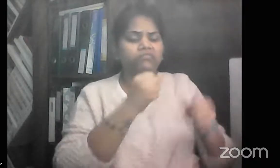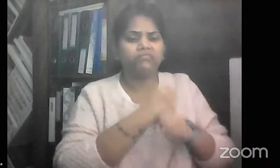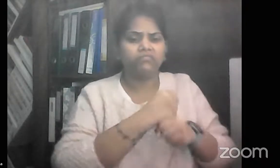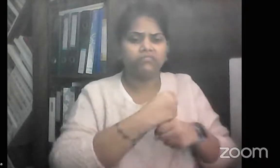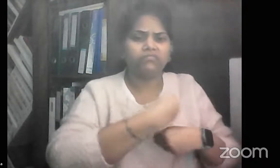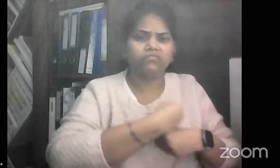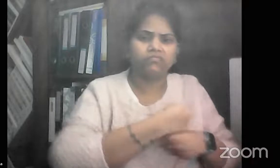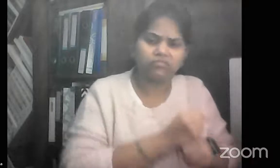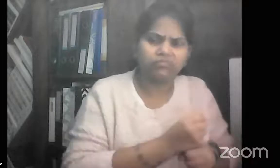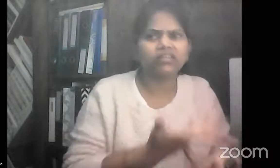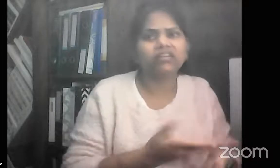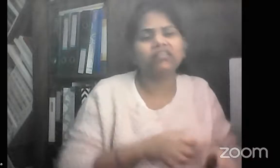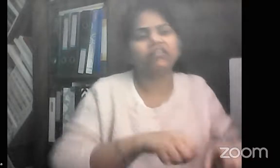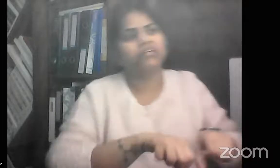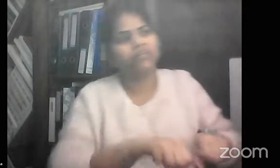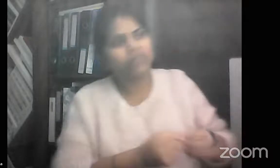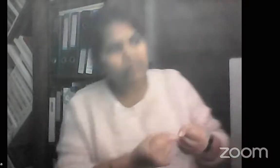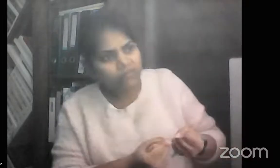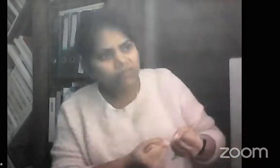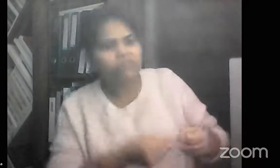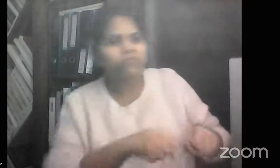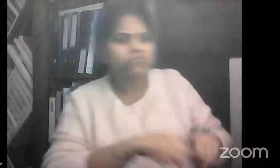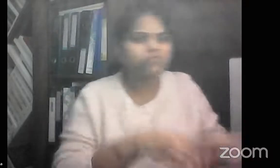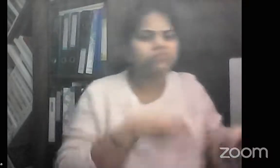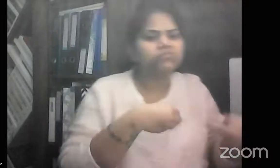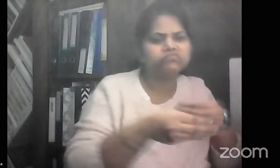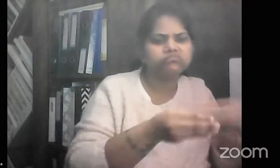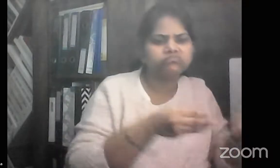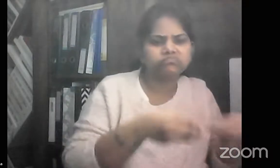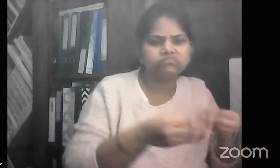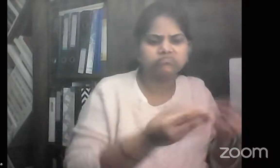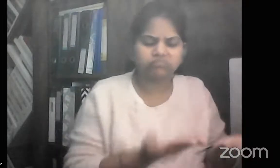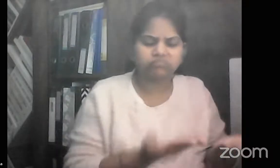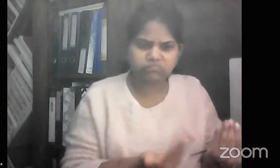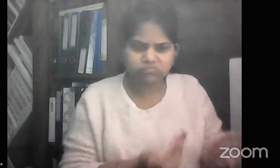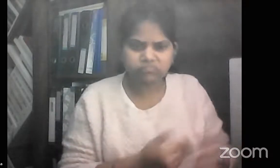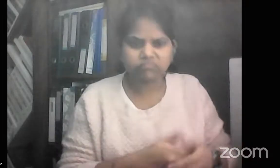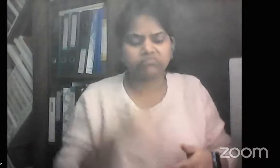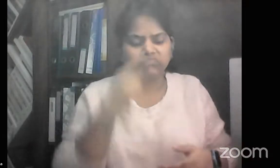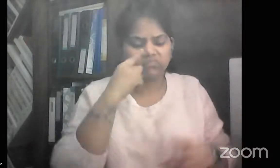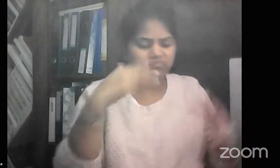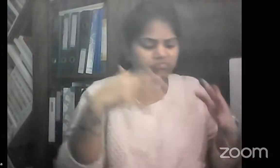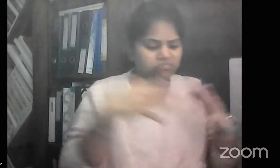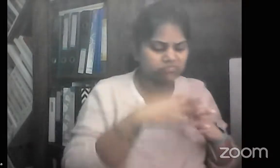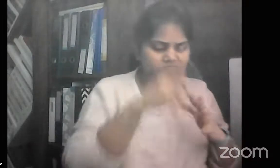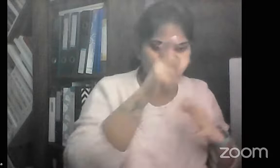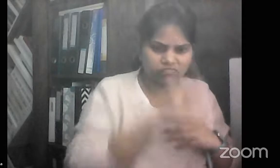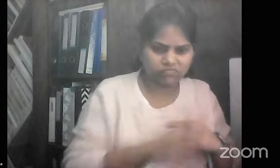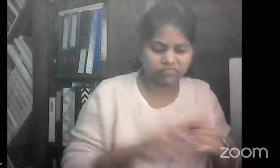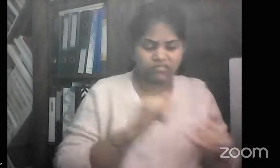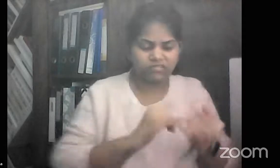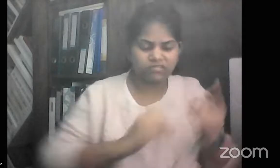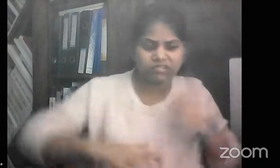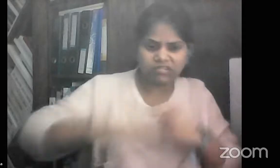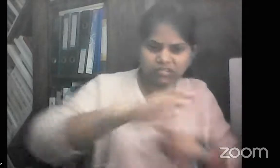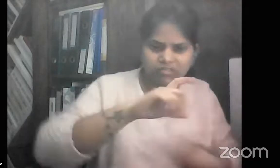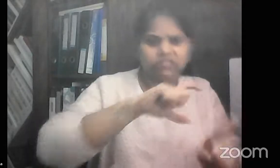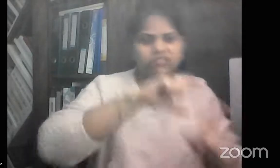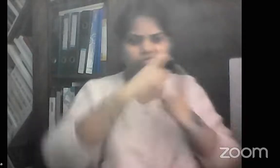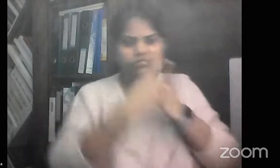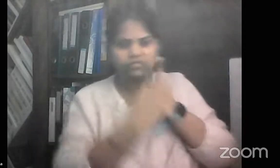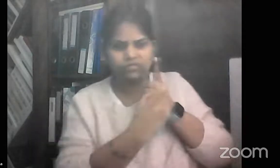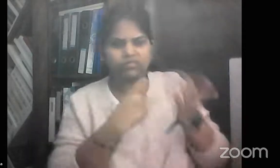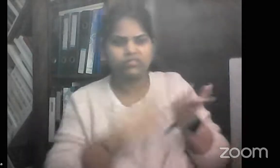tangible or intangible. Now, an imposition on women and their bodies by cultures, societies, religion, with the interplay